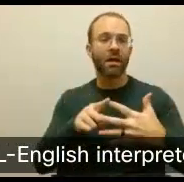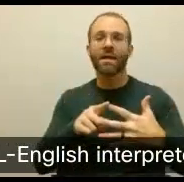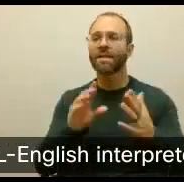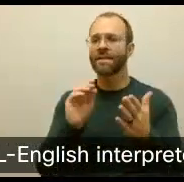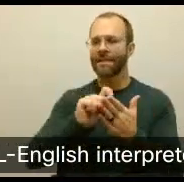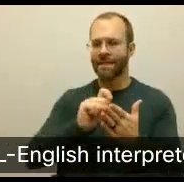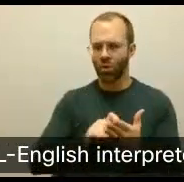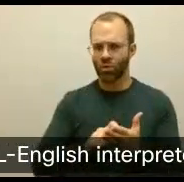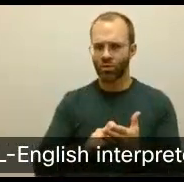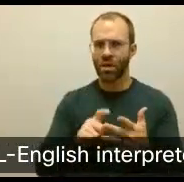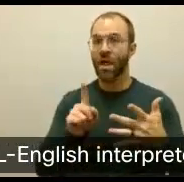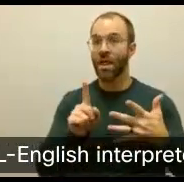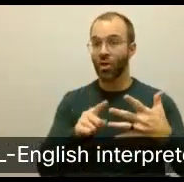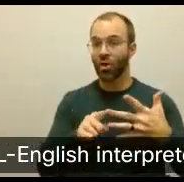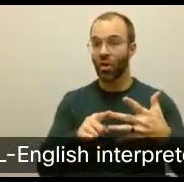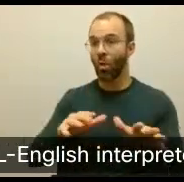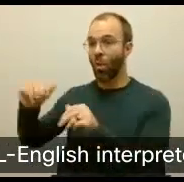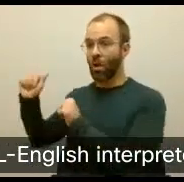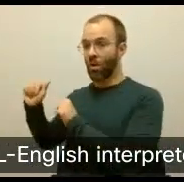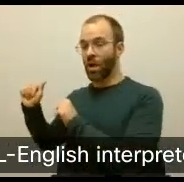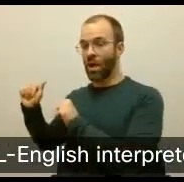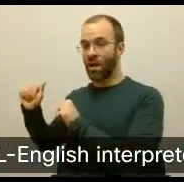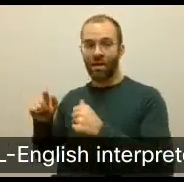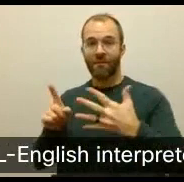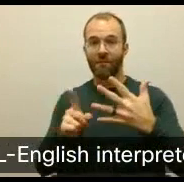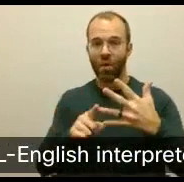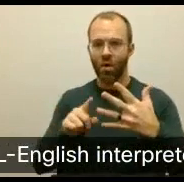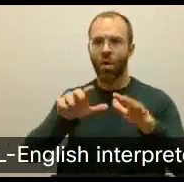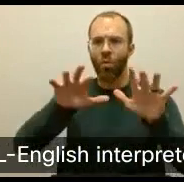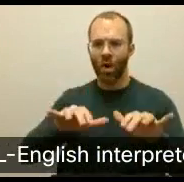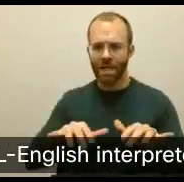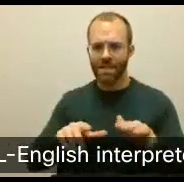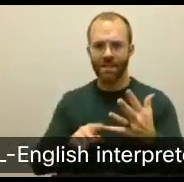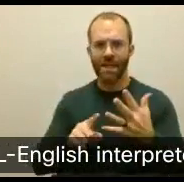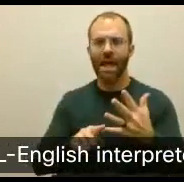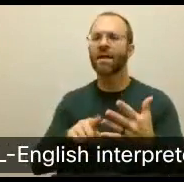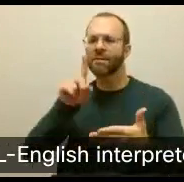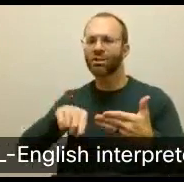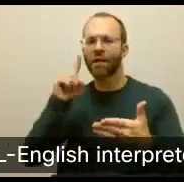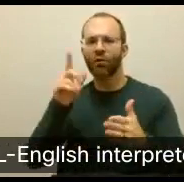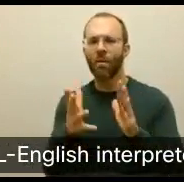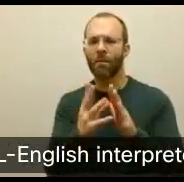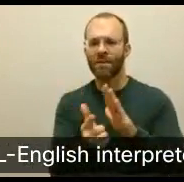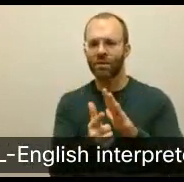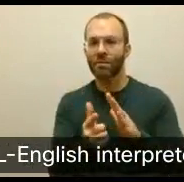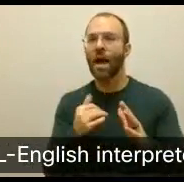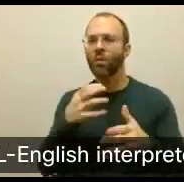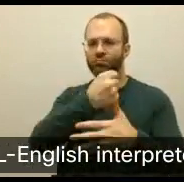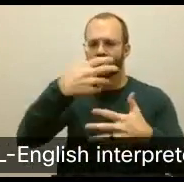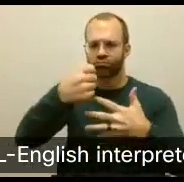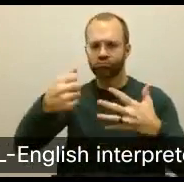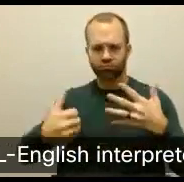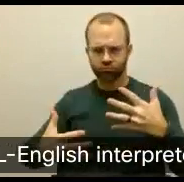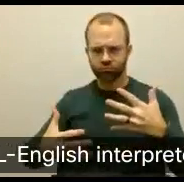Third, walk away. 4, write. And 5, check for plagiarism. And I'm going to go through each of these in the next